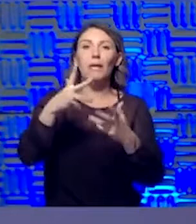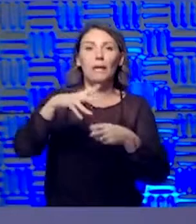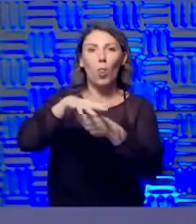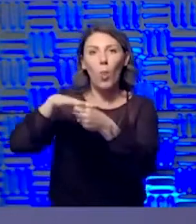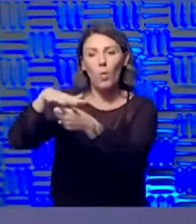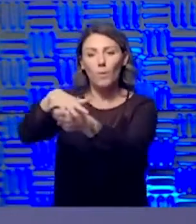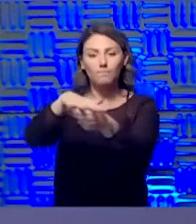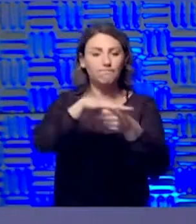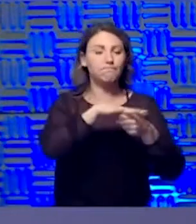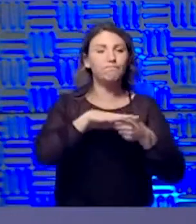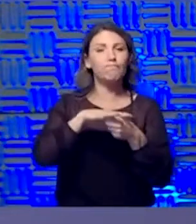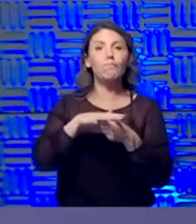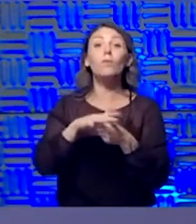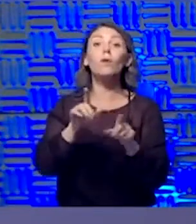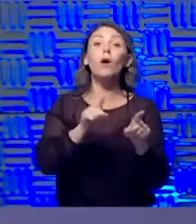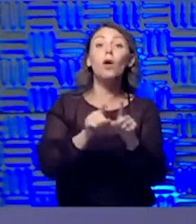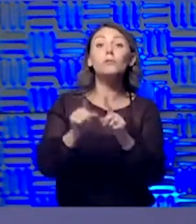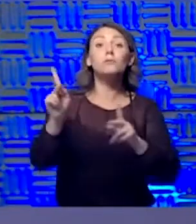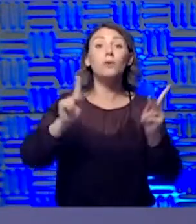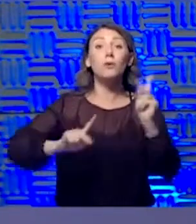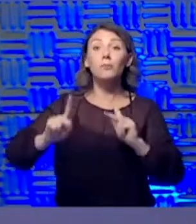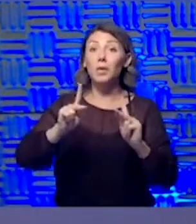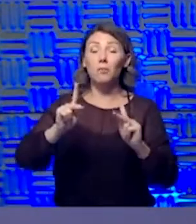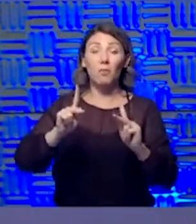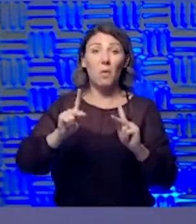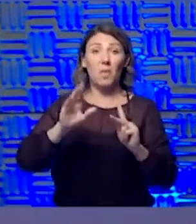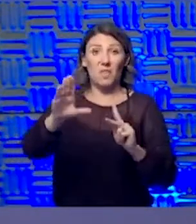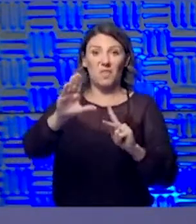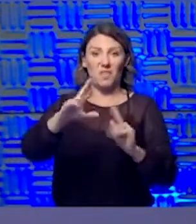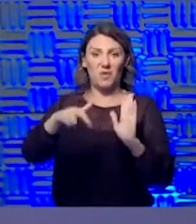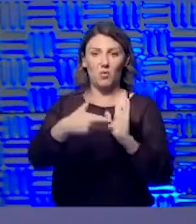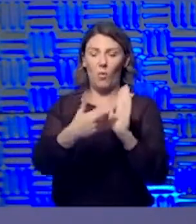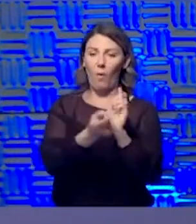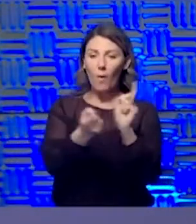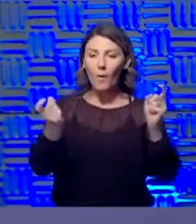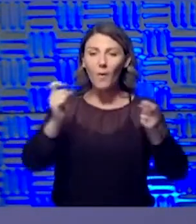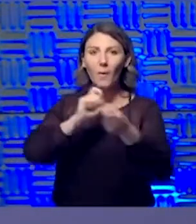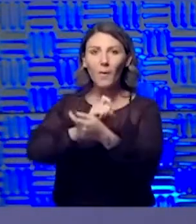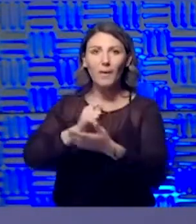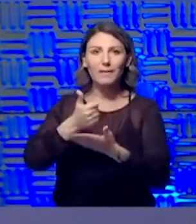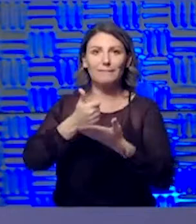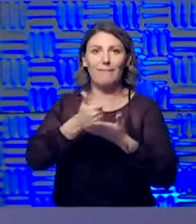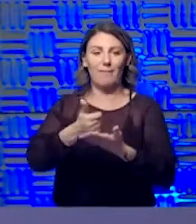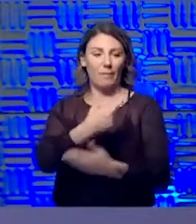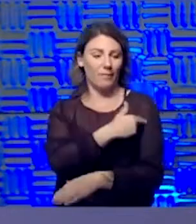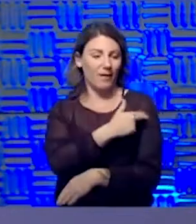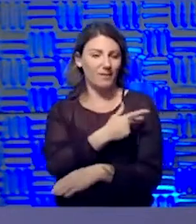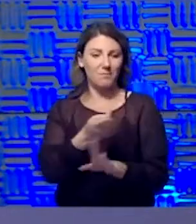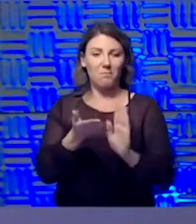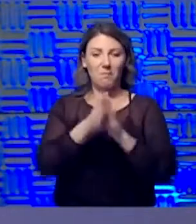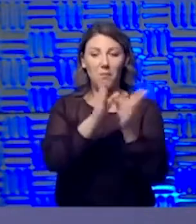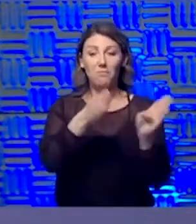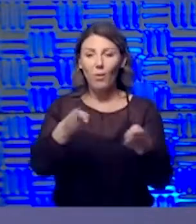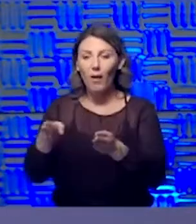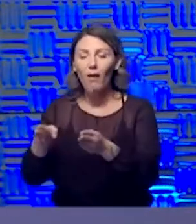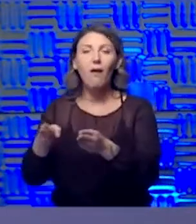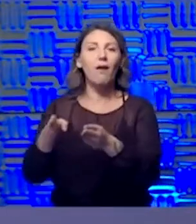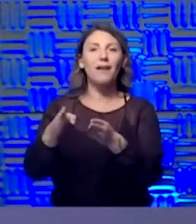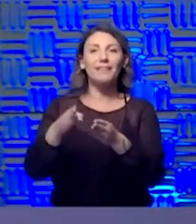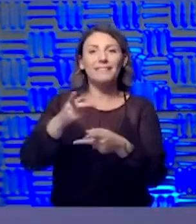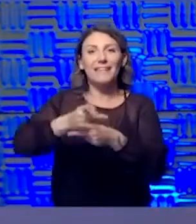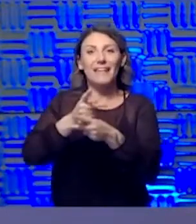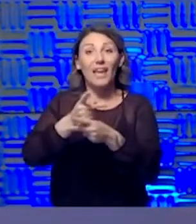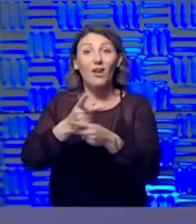have people who are totally changing what they're doing to help our hospital become prepared for taking care of patients,